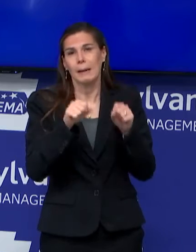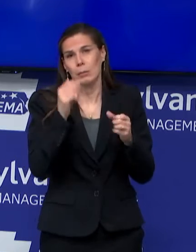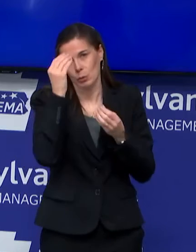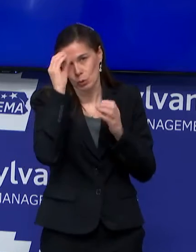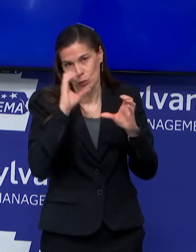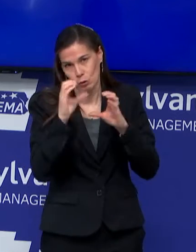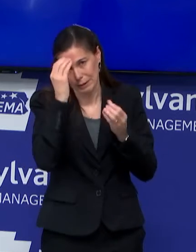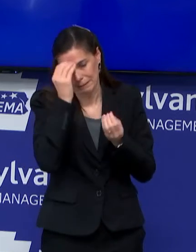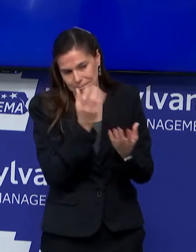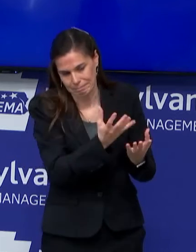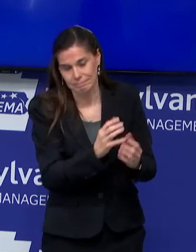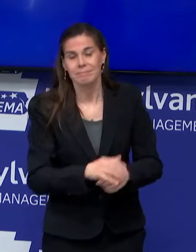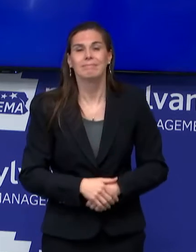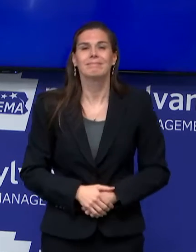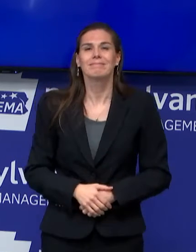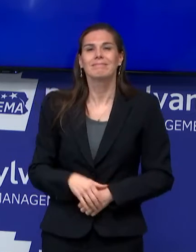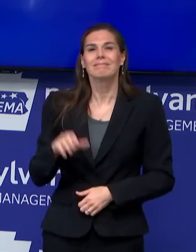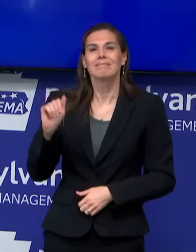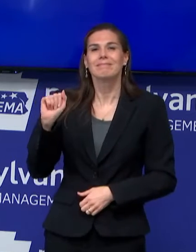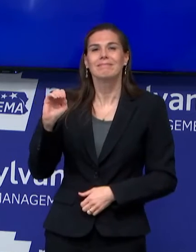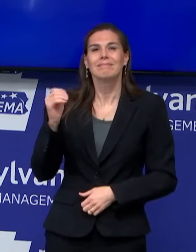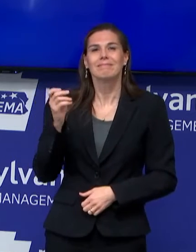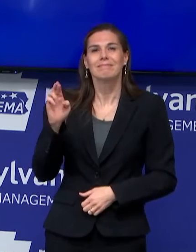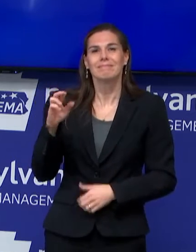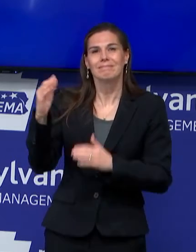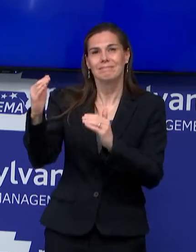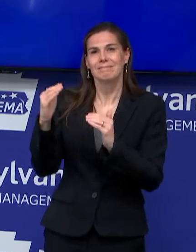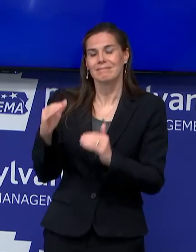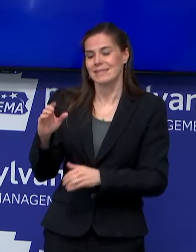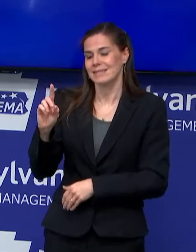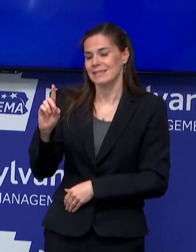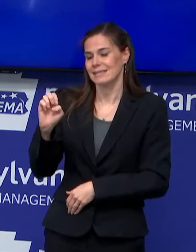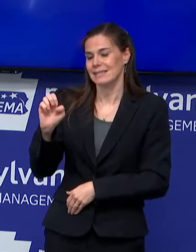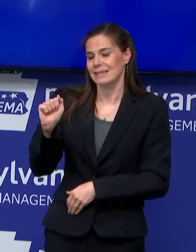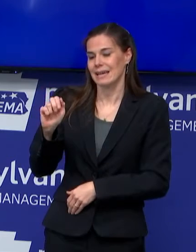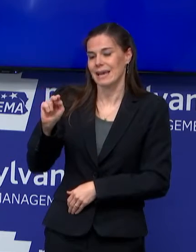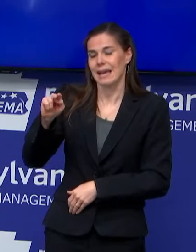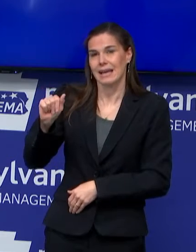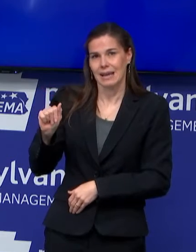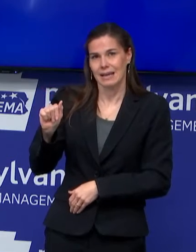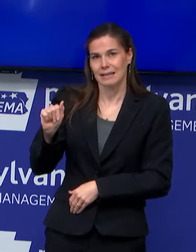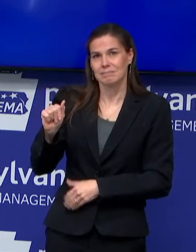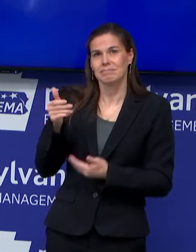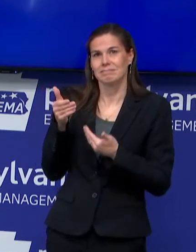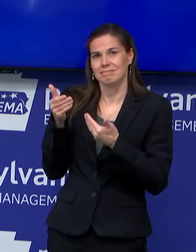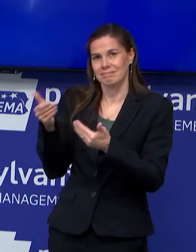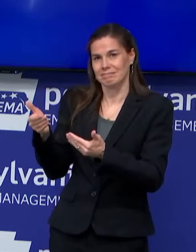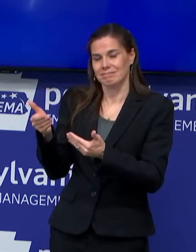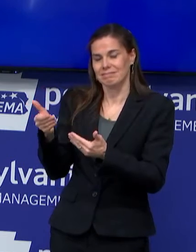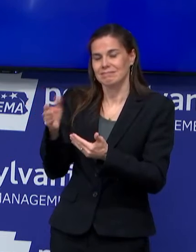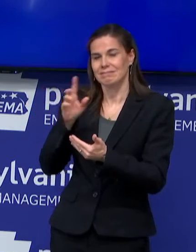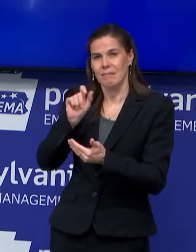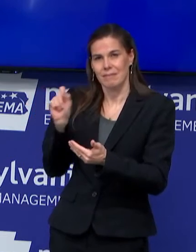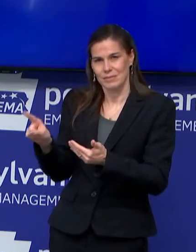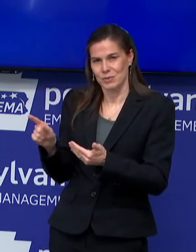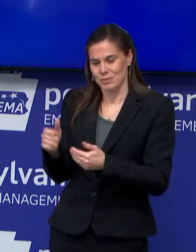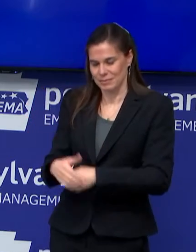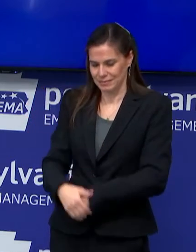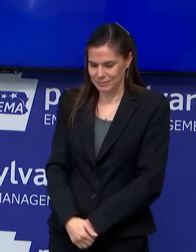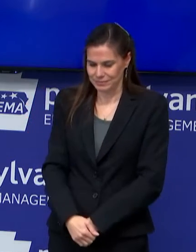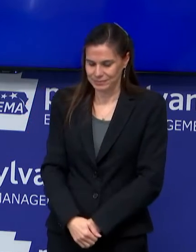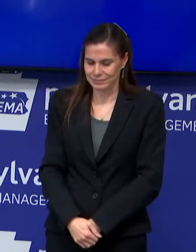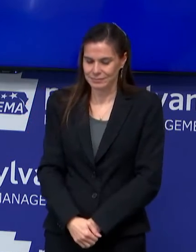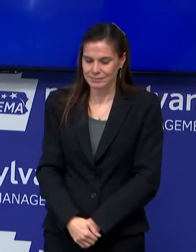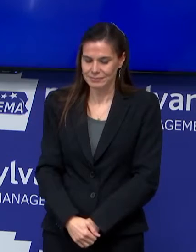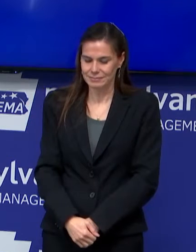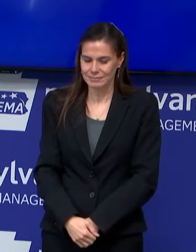Up next, we have Deanna Durante from NBC 10, and you should be able to unmute.